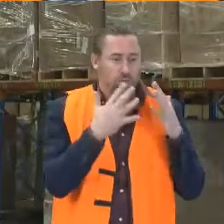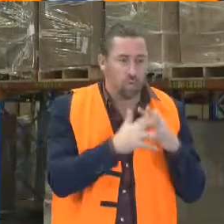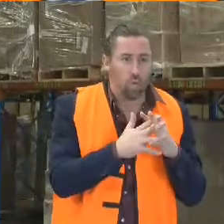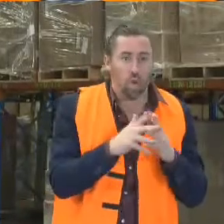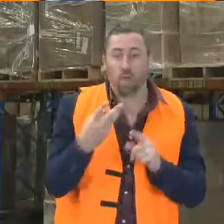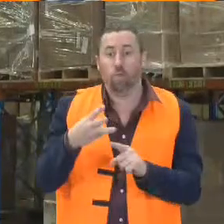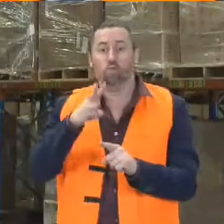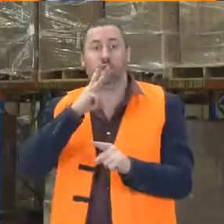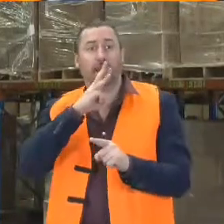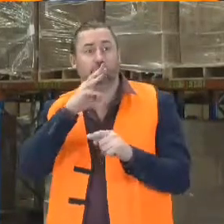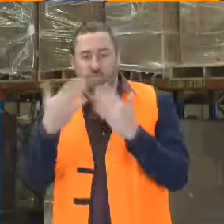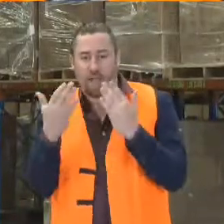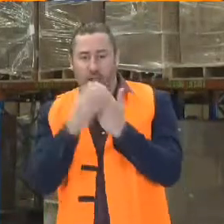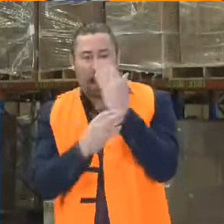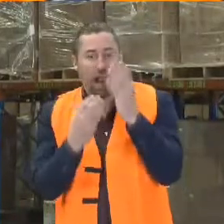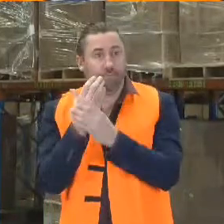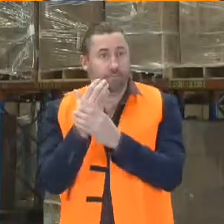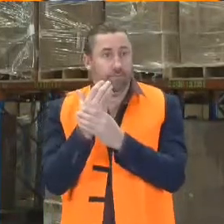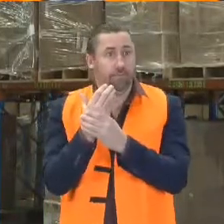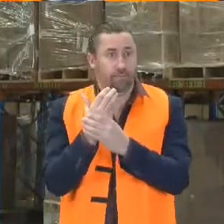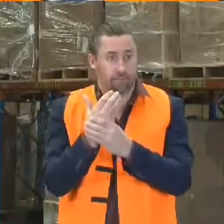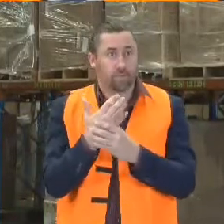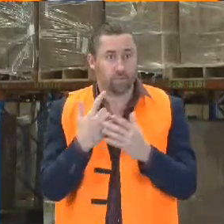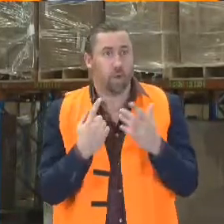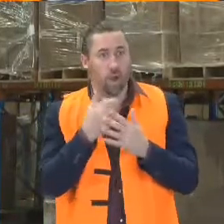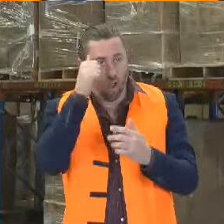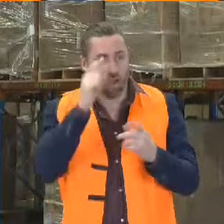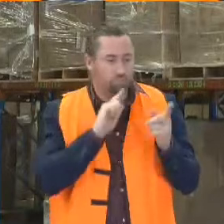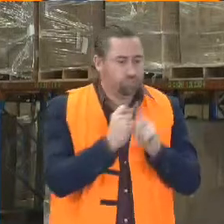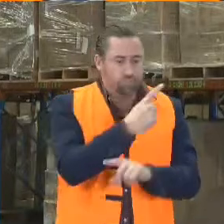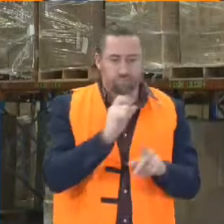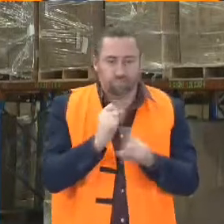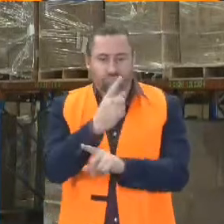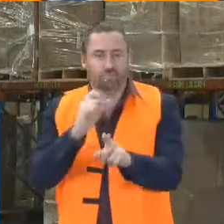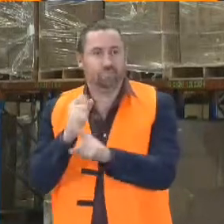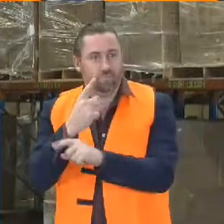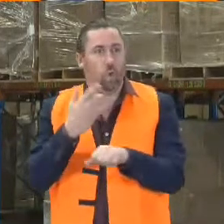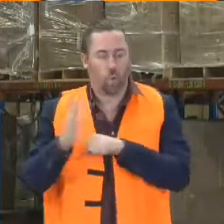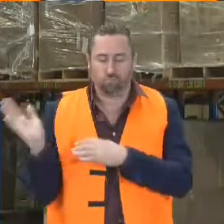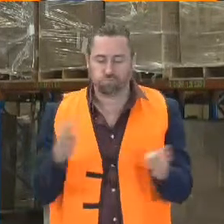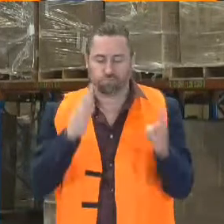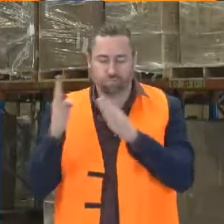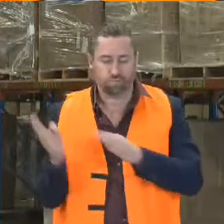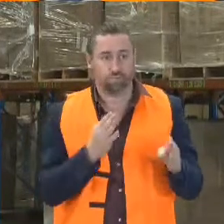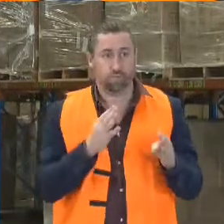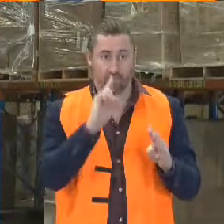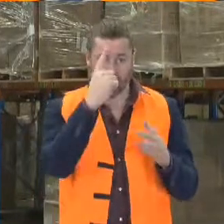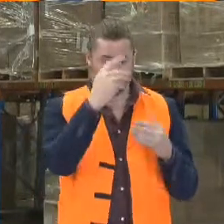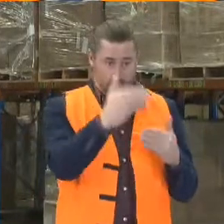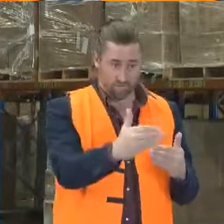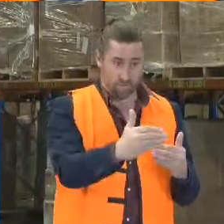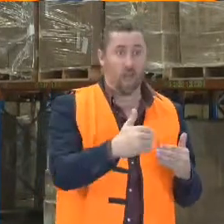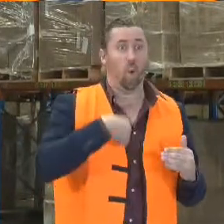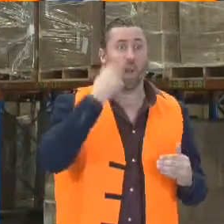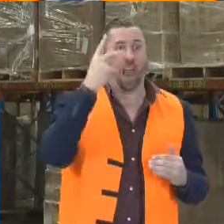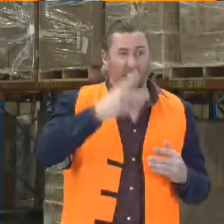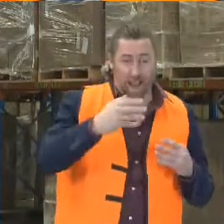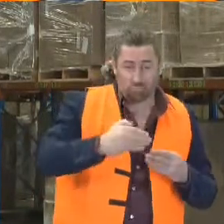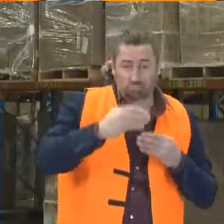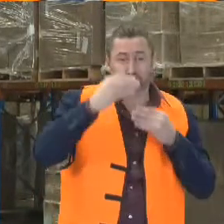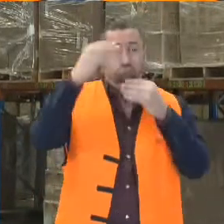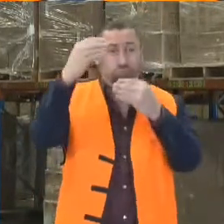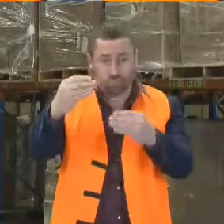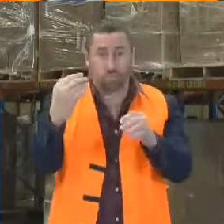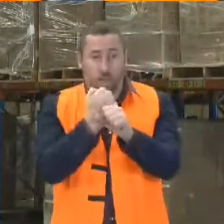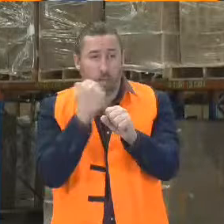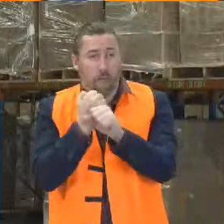days worth of gloves permanently on hand, and that's stage one. Stage two is to manufacture more of this equipment in